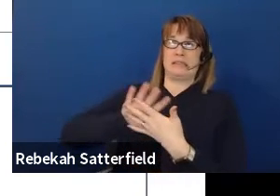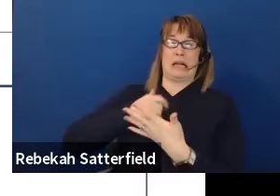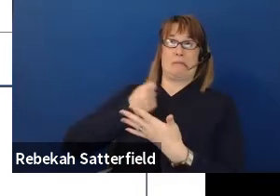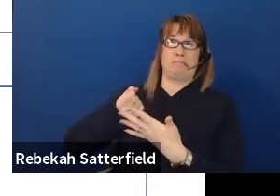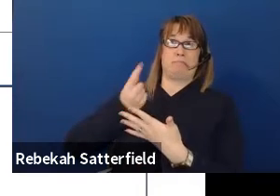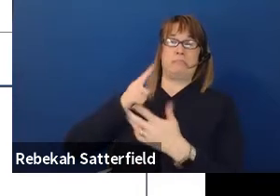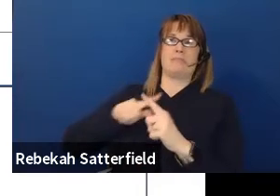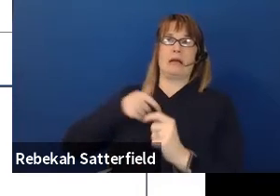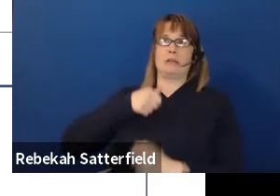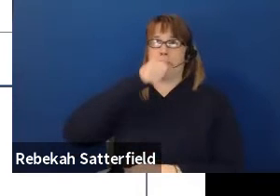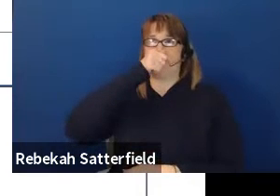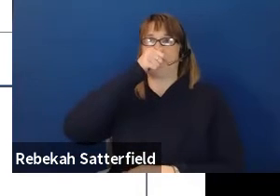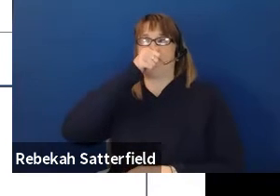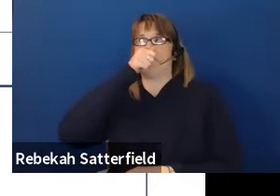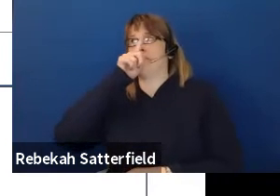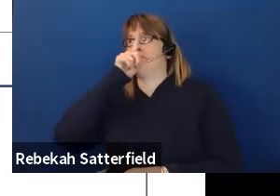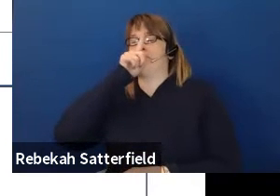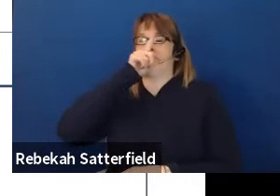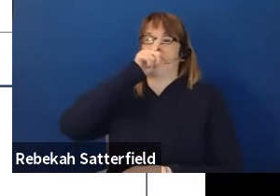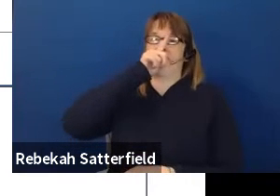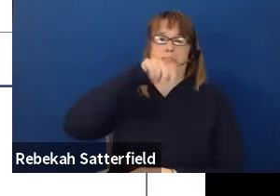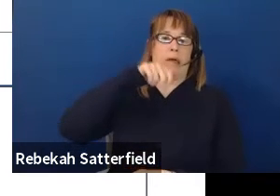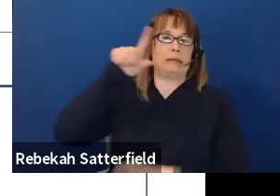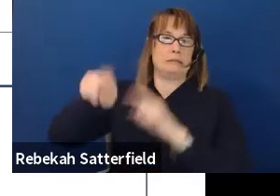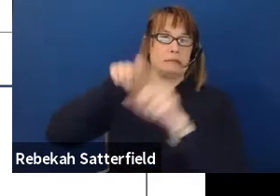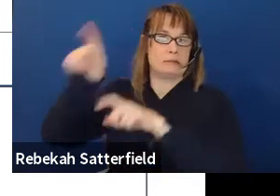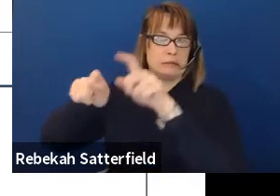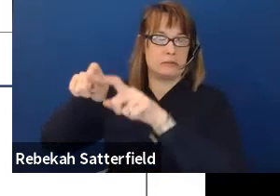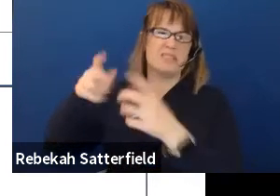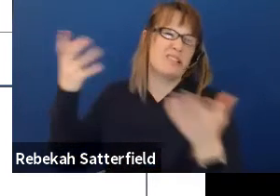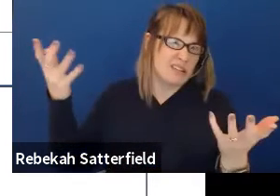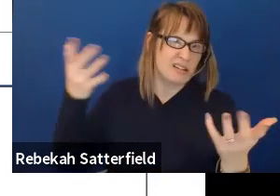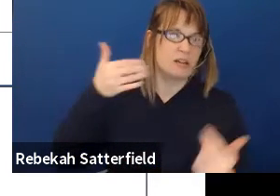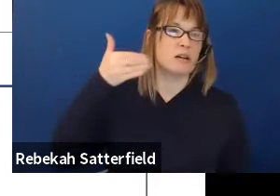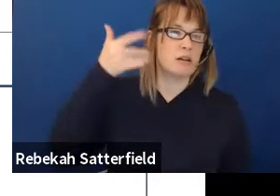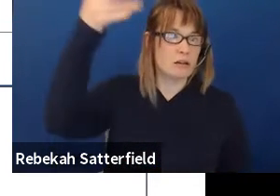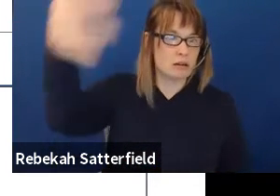or request assistance with emerging conditions, resulting in